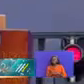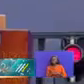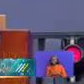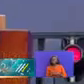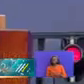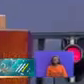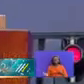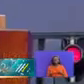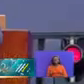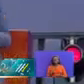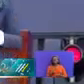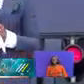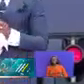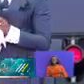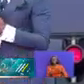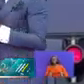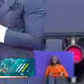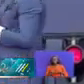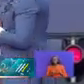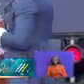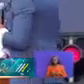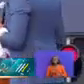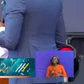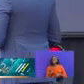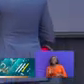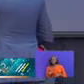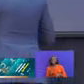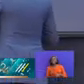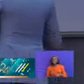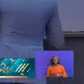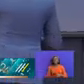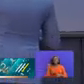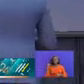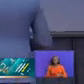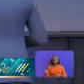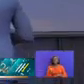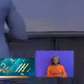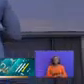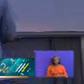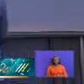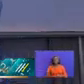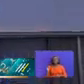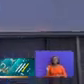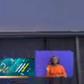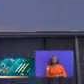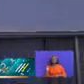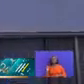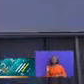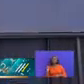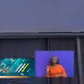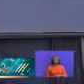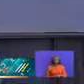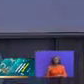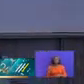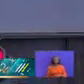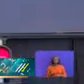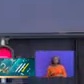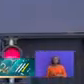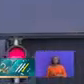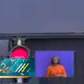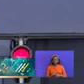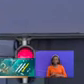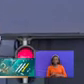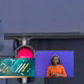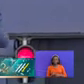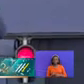life so I studied the days I discovered the days of Noah there are few things that are very similar with the two days the days